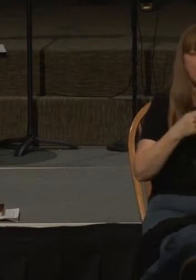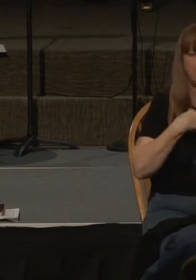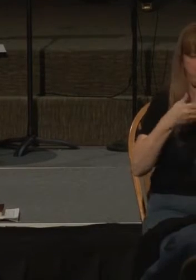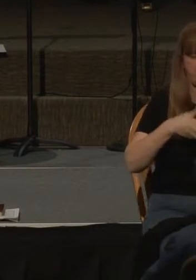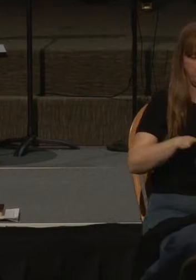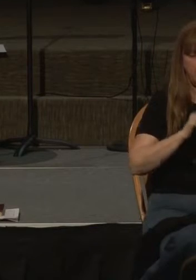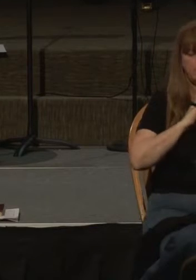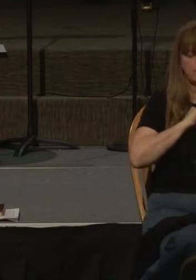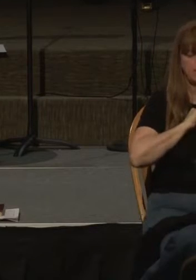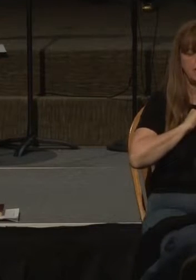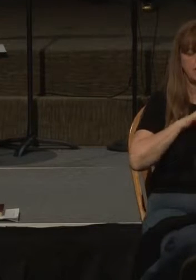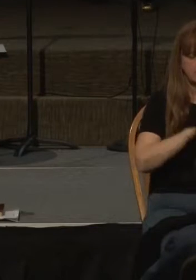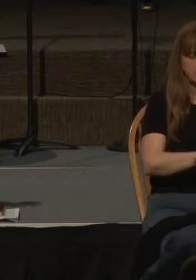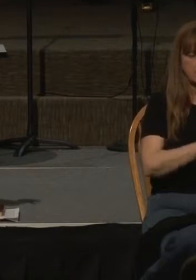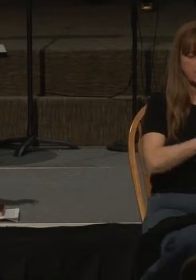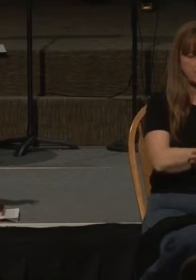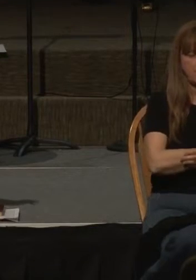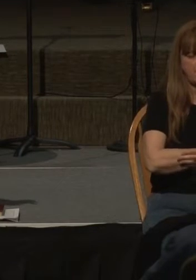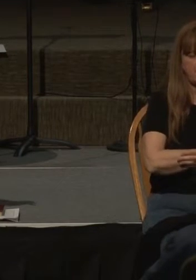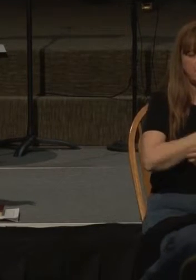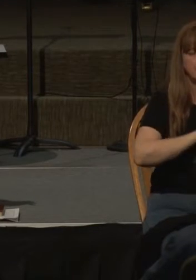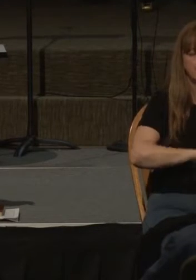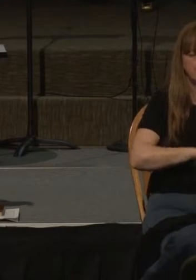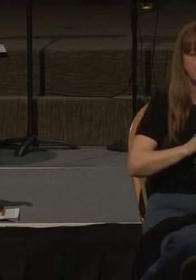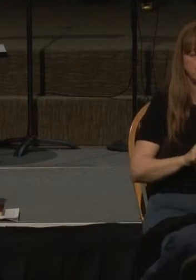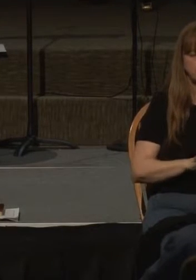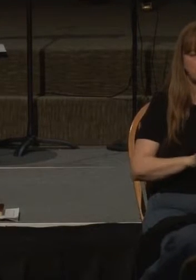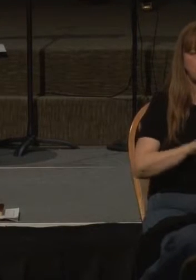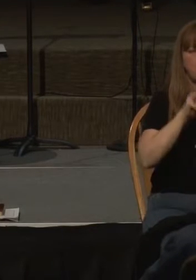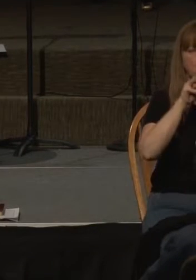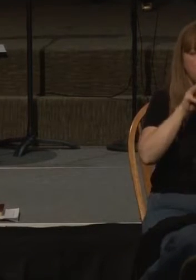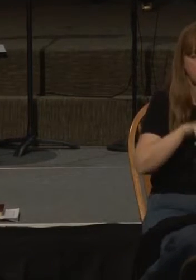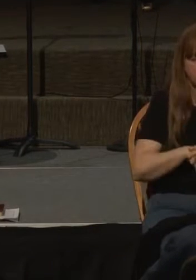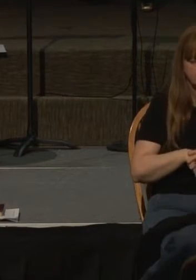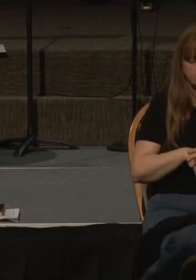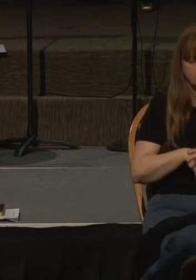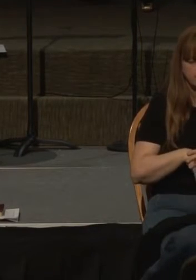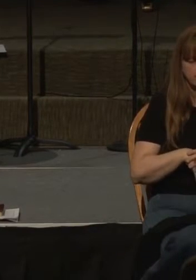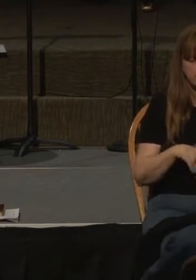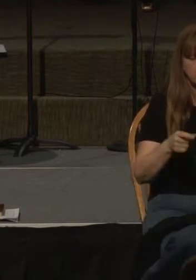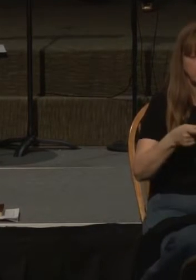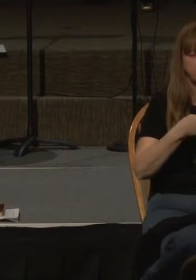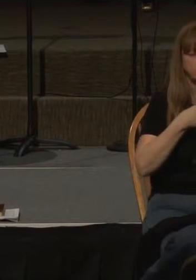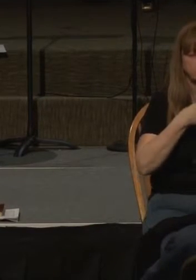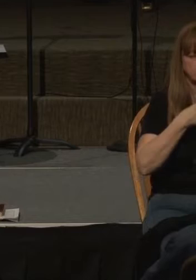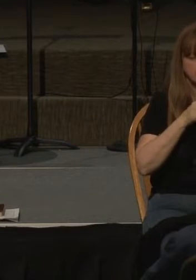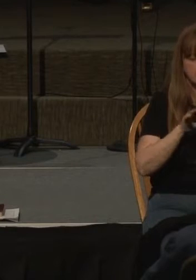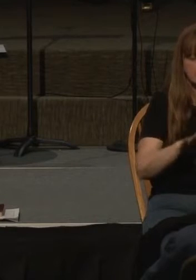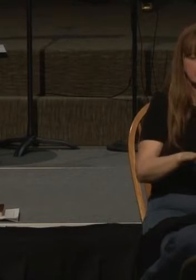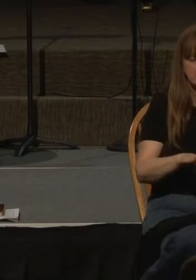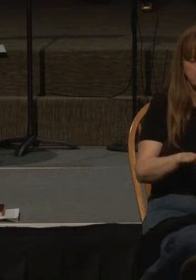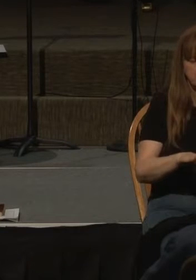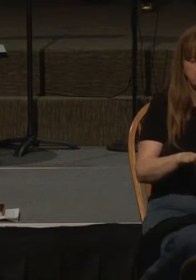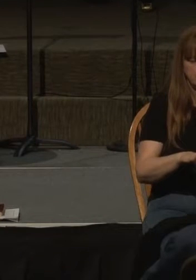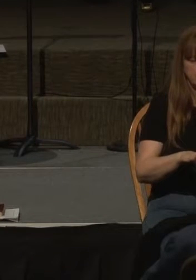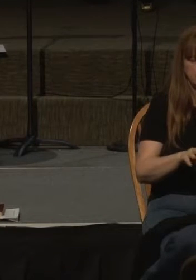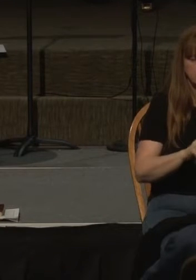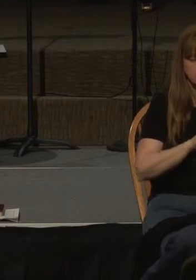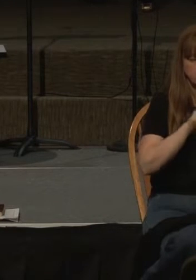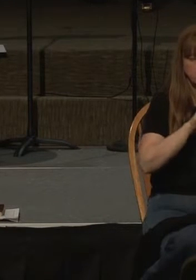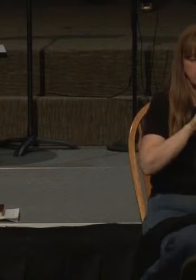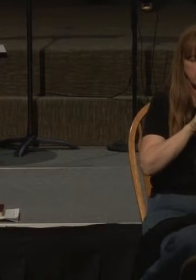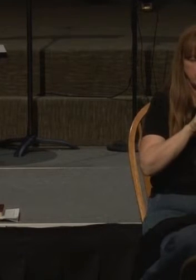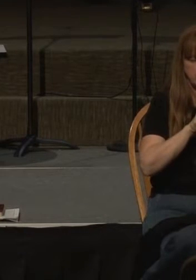baby. Time to grow up. First step toward maturity. And there are